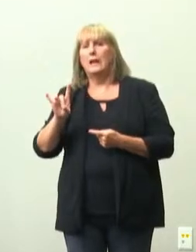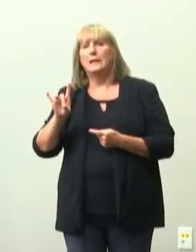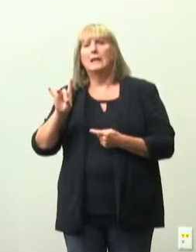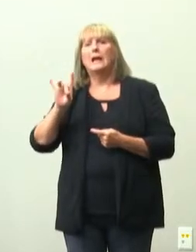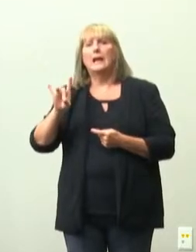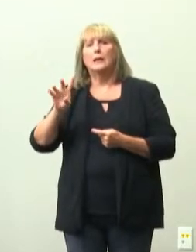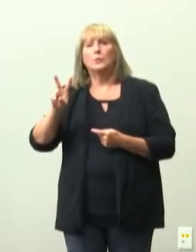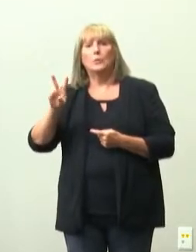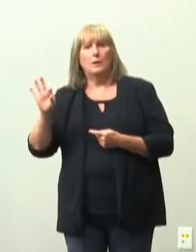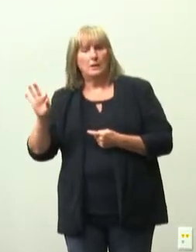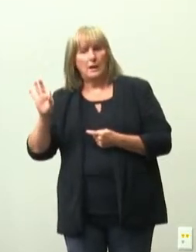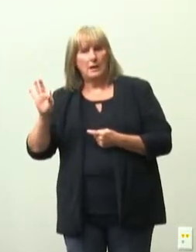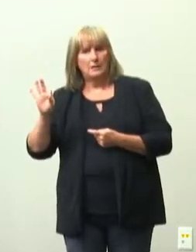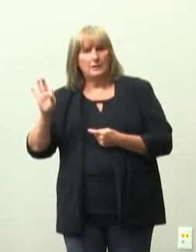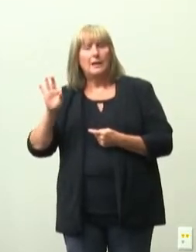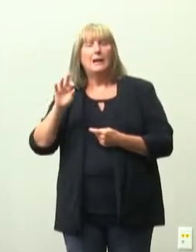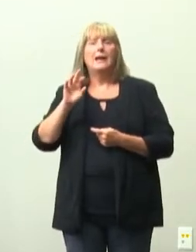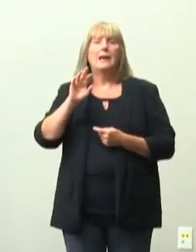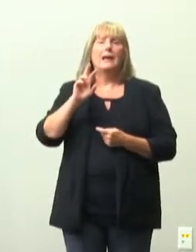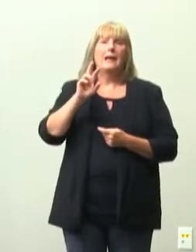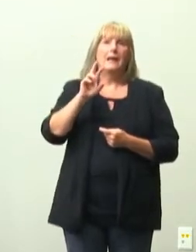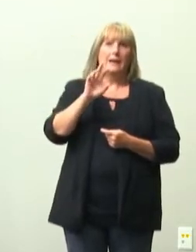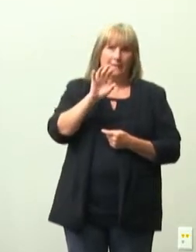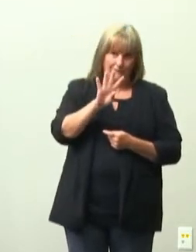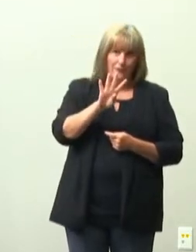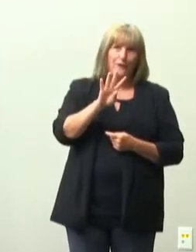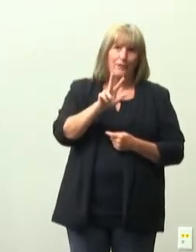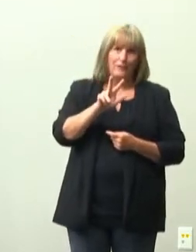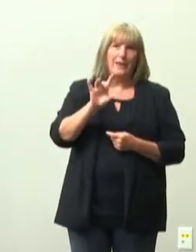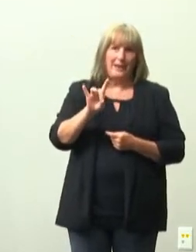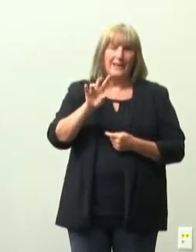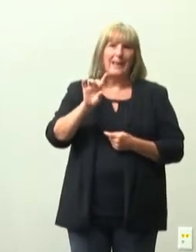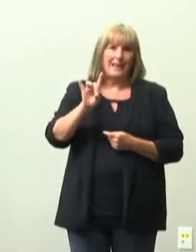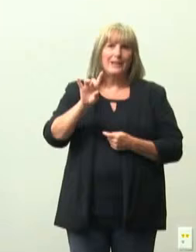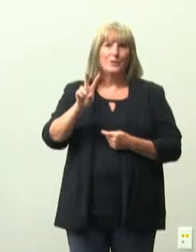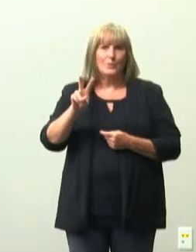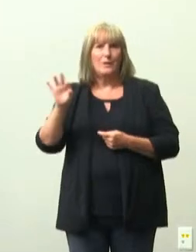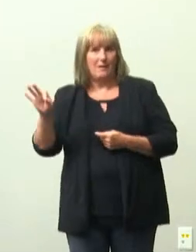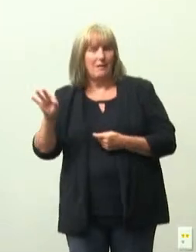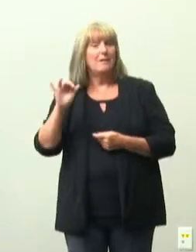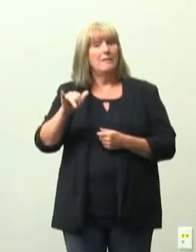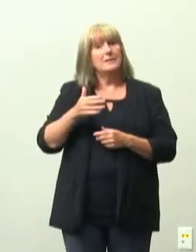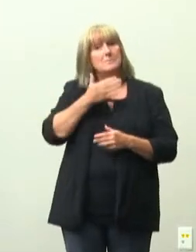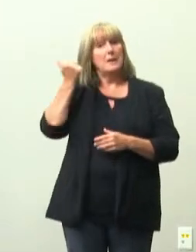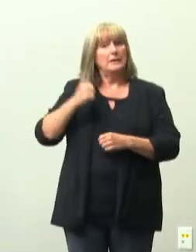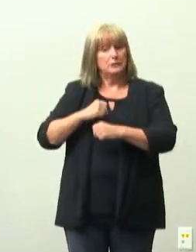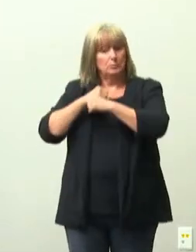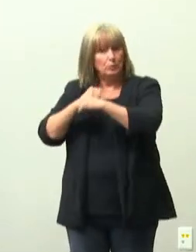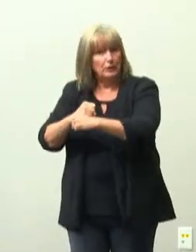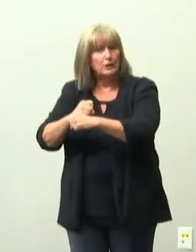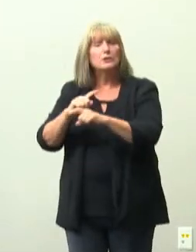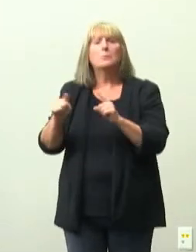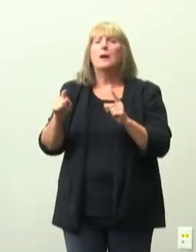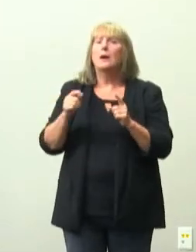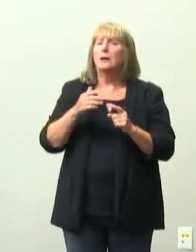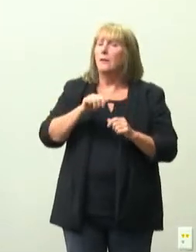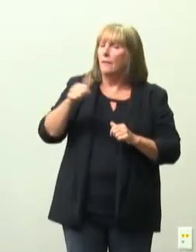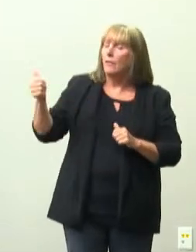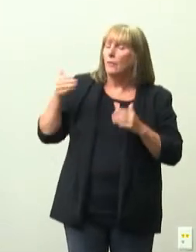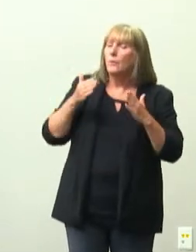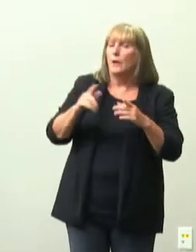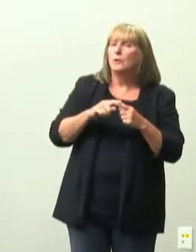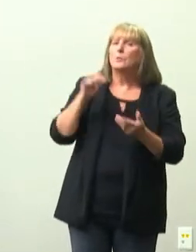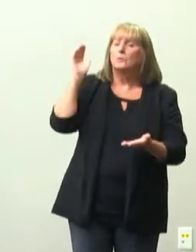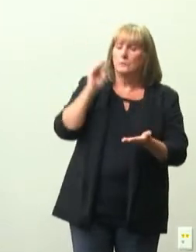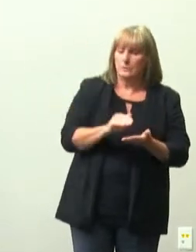438-829. COVID vaccination is the best protection, but there are other ways to help slow the spread of the